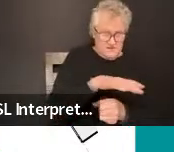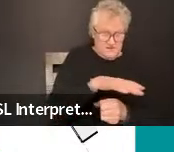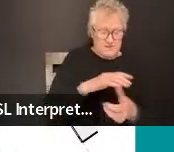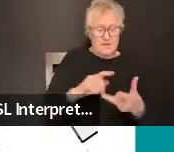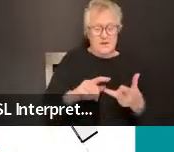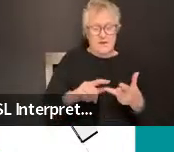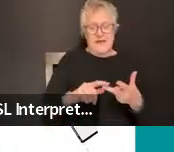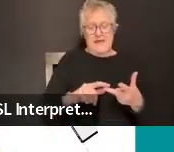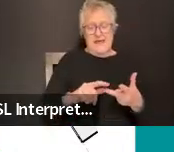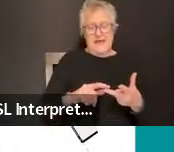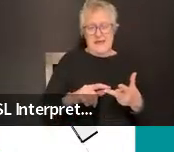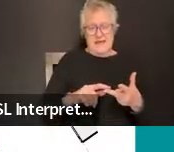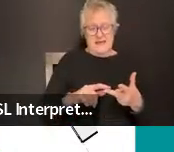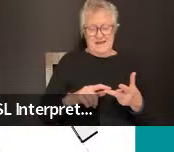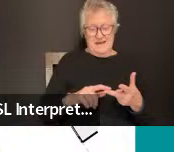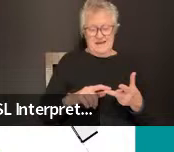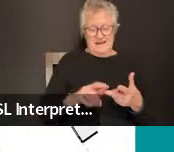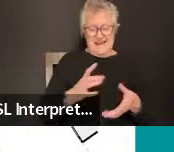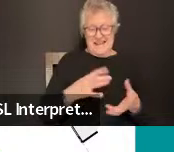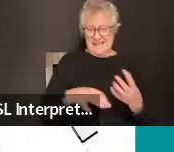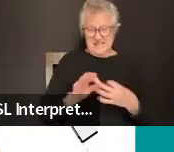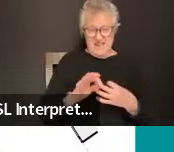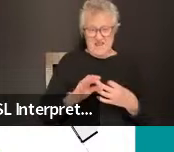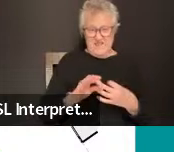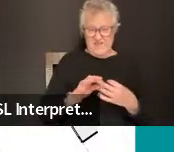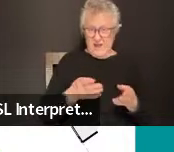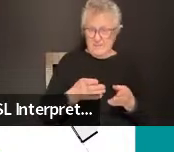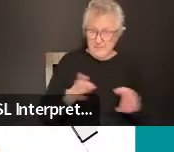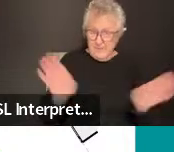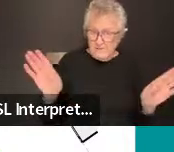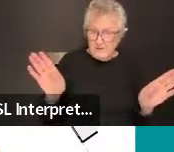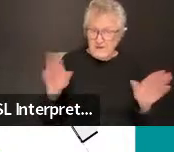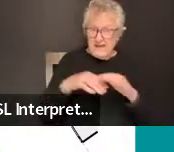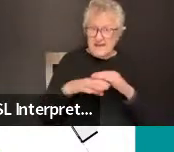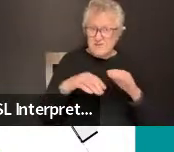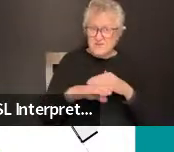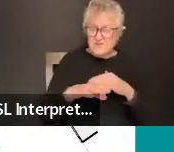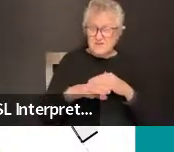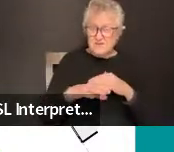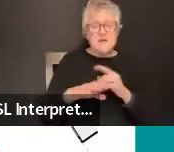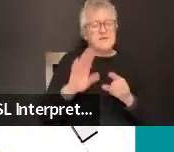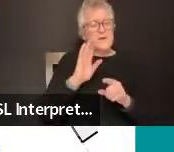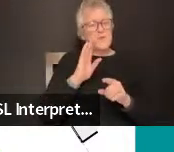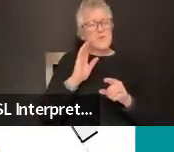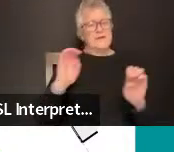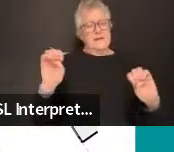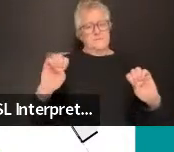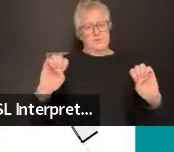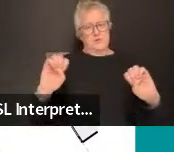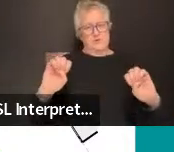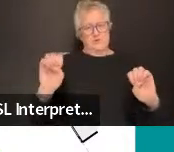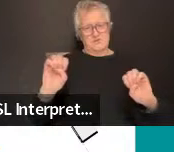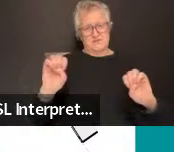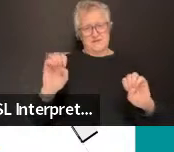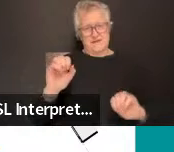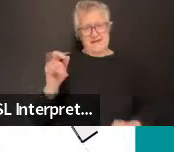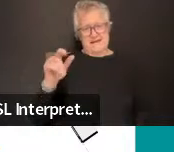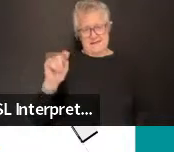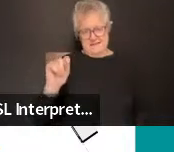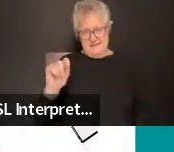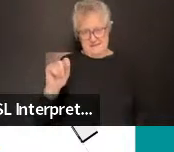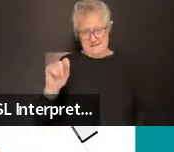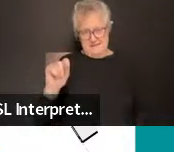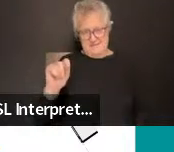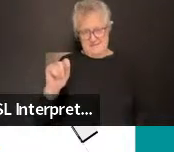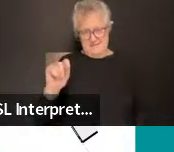entrance at that end, where there's a little number 3 you can see there would be an emergency exit there there's room for that to wind down, and that would